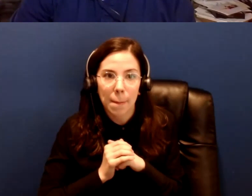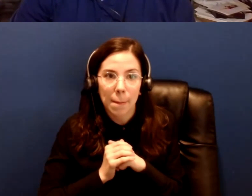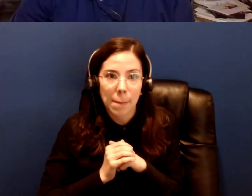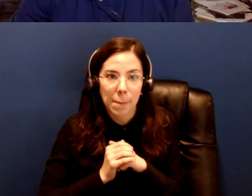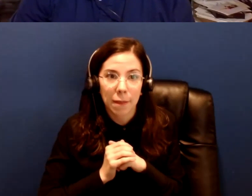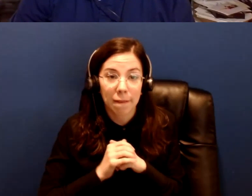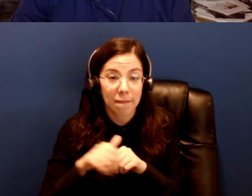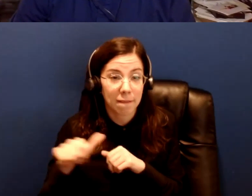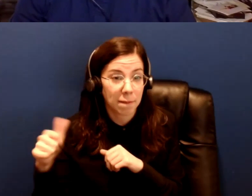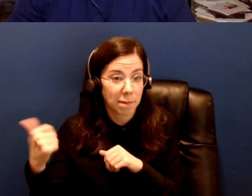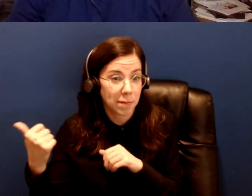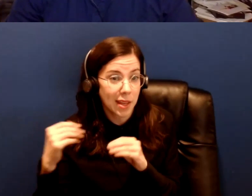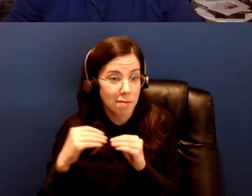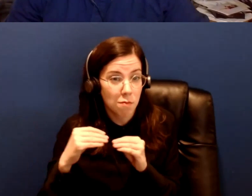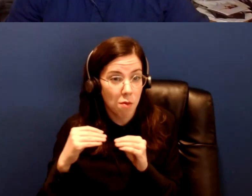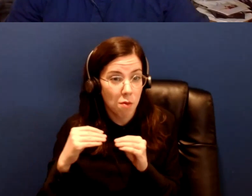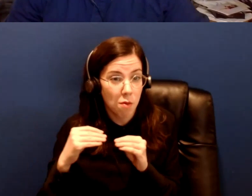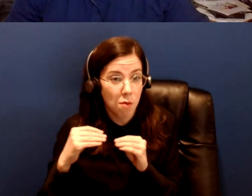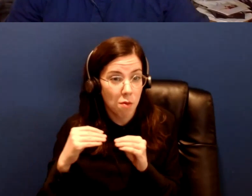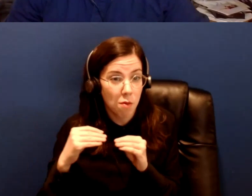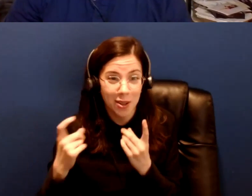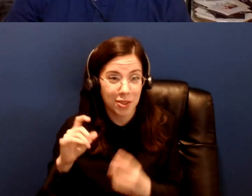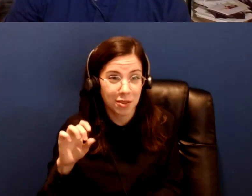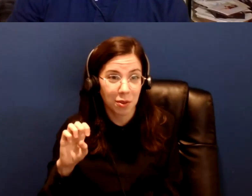anyone else have any questions for Erik?